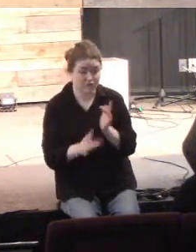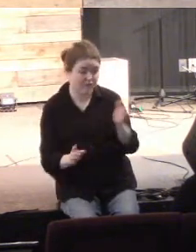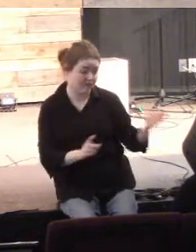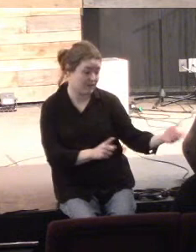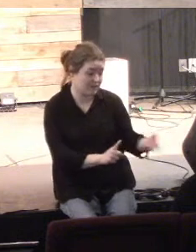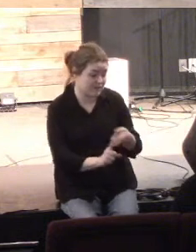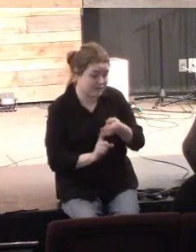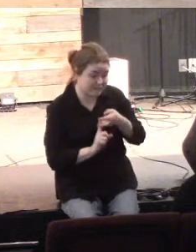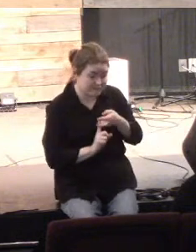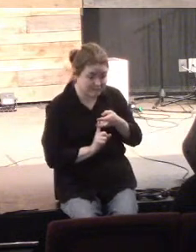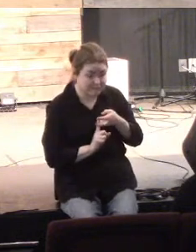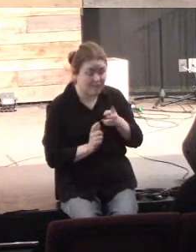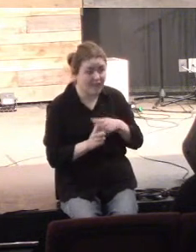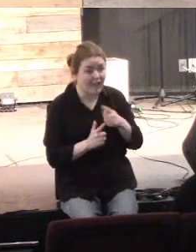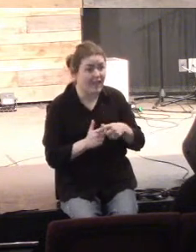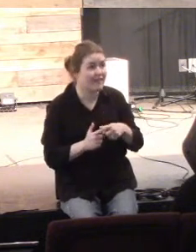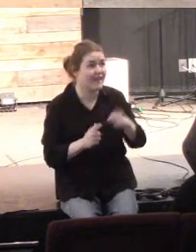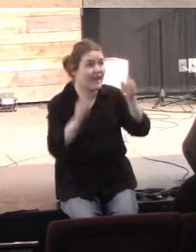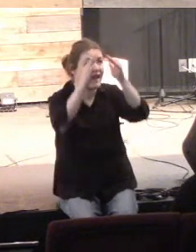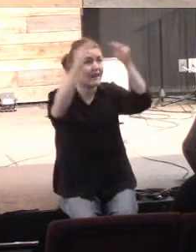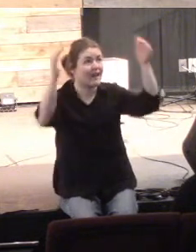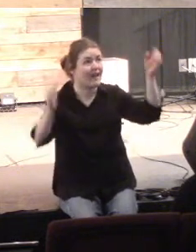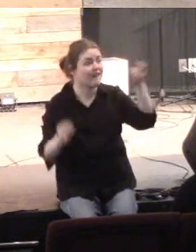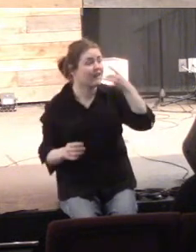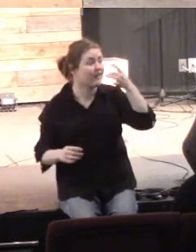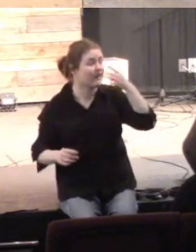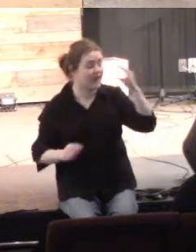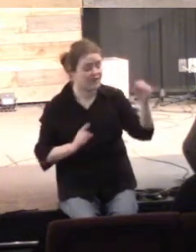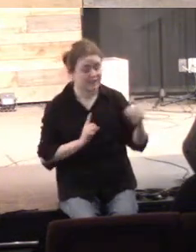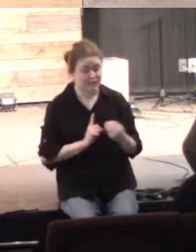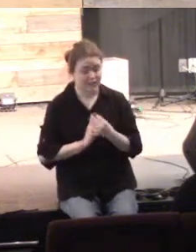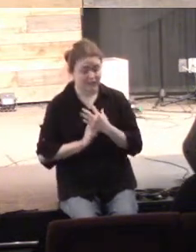heaven filled my soul.